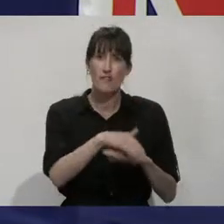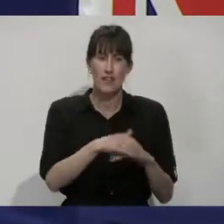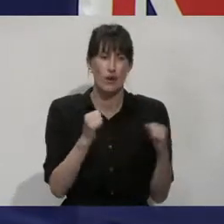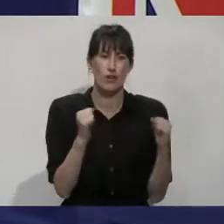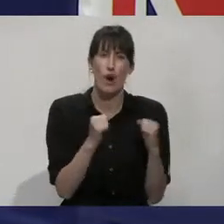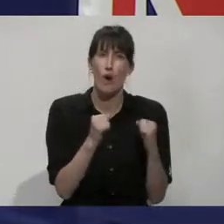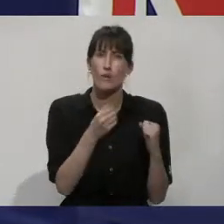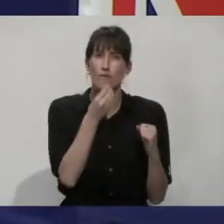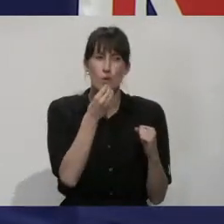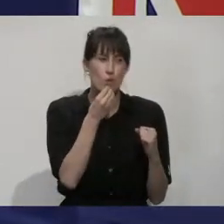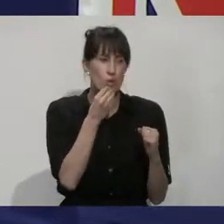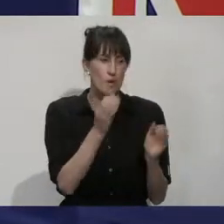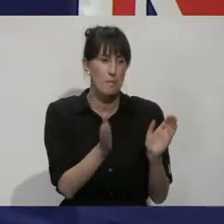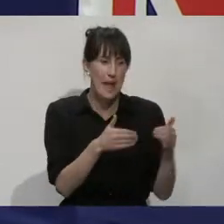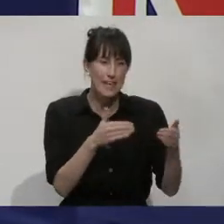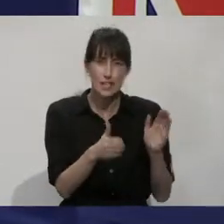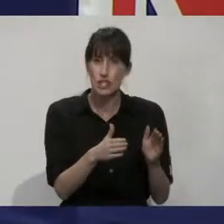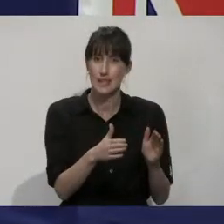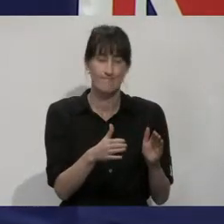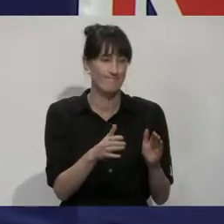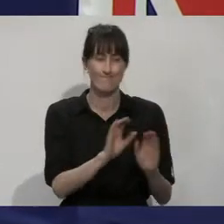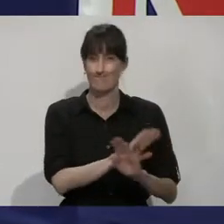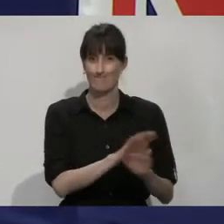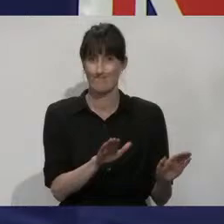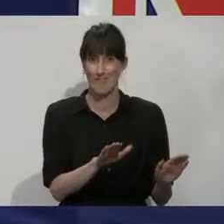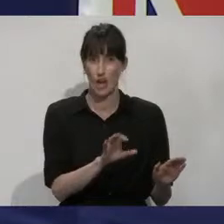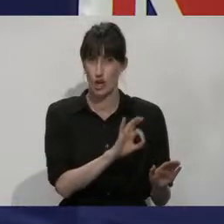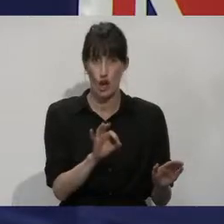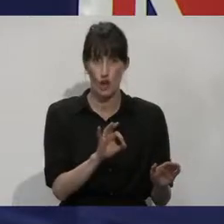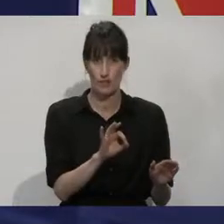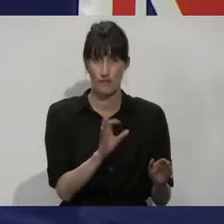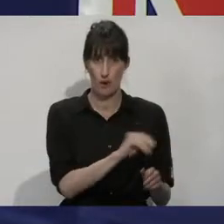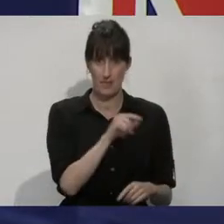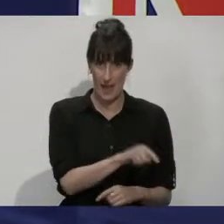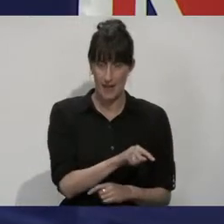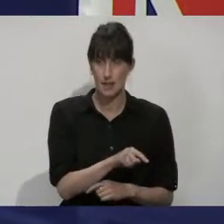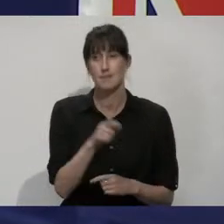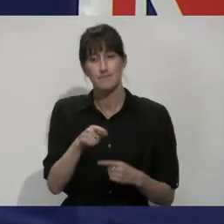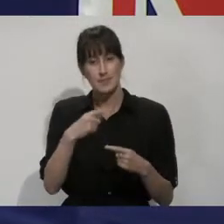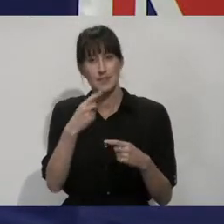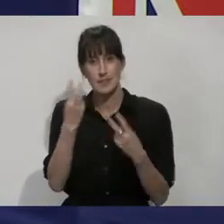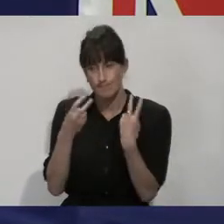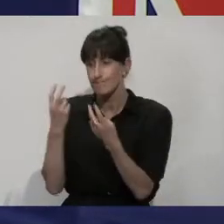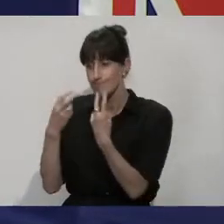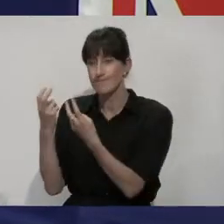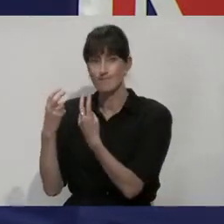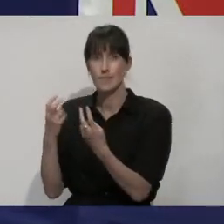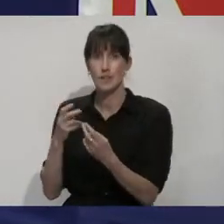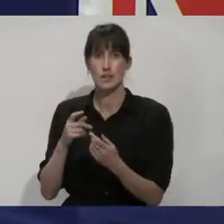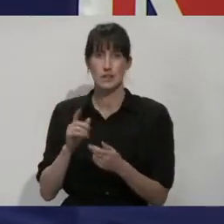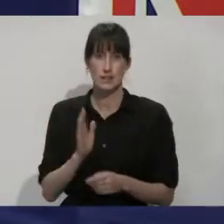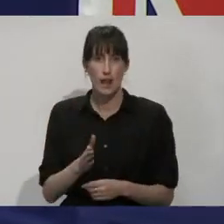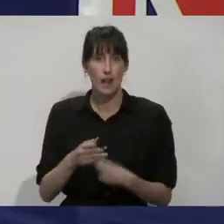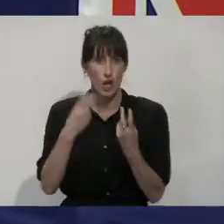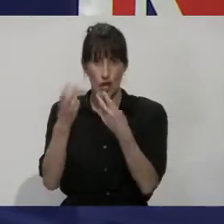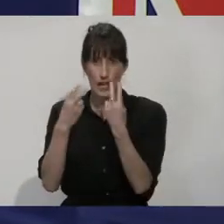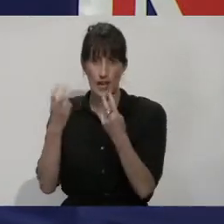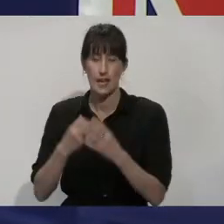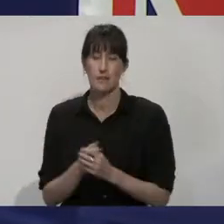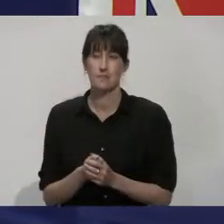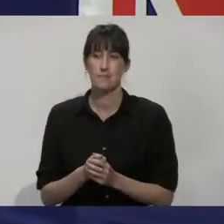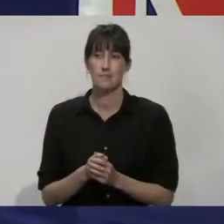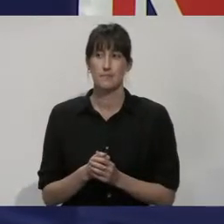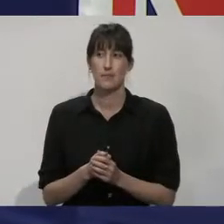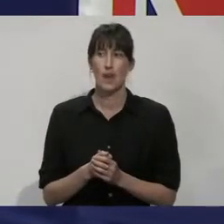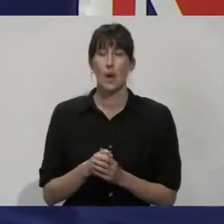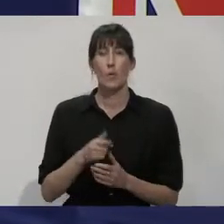be able to narrow it right down, and we'll aim to find the source. The main reason here, of course, of finding the source is to see if there was some